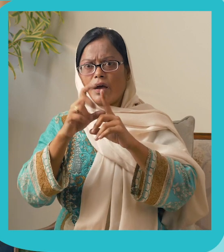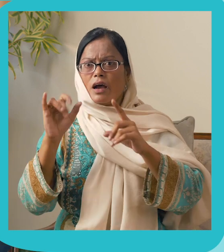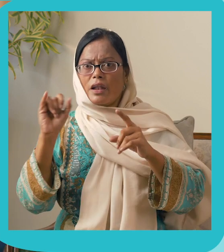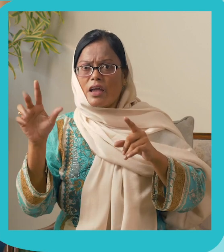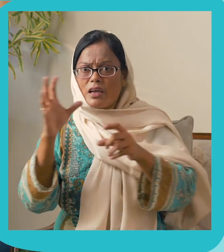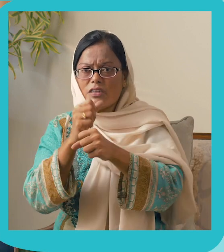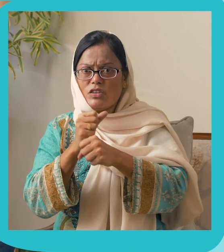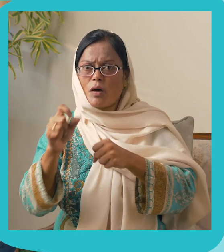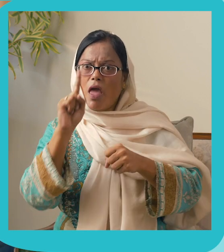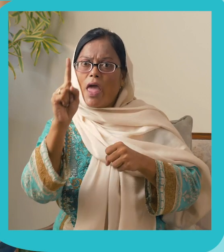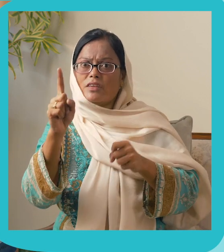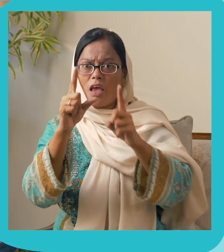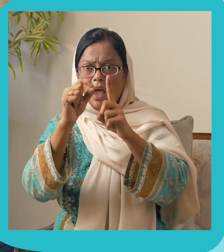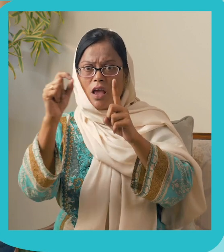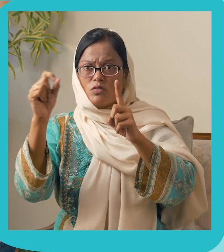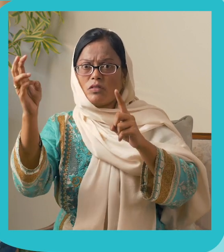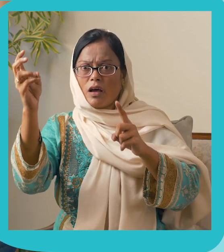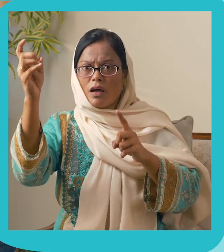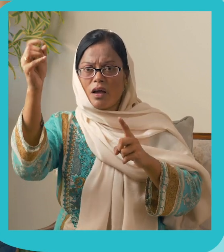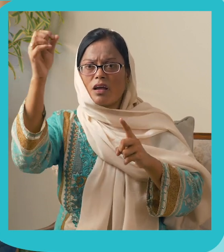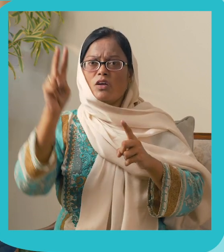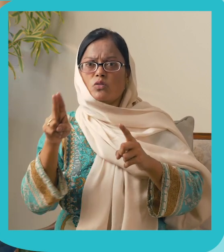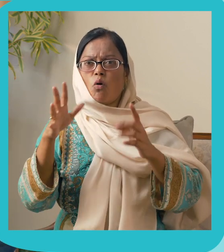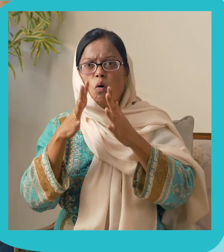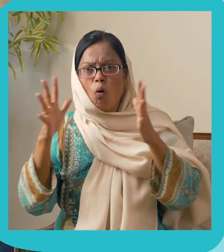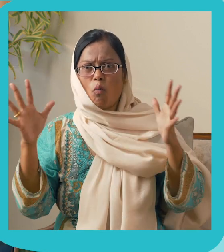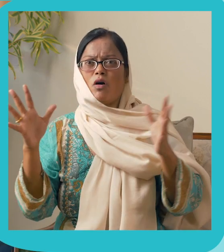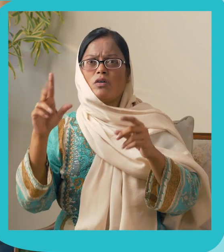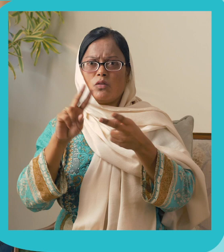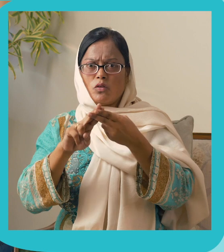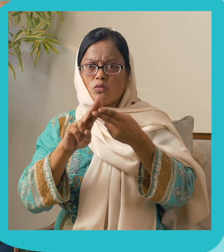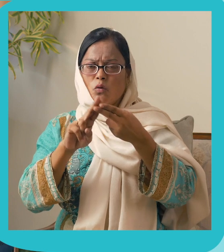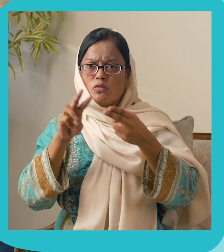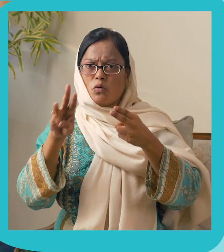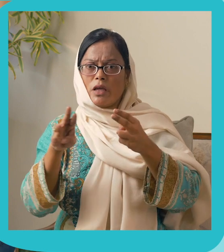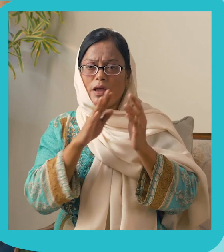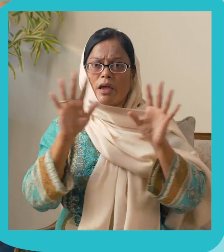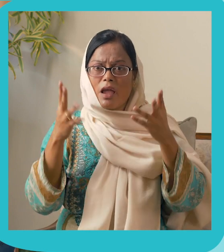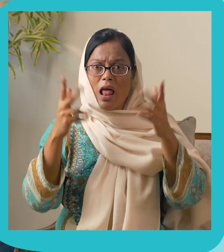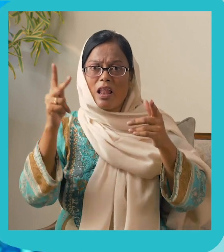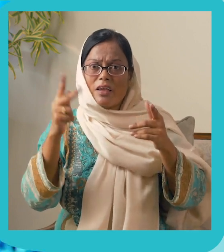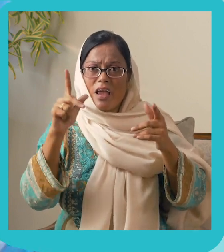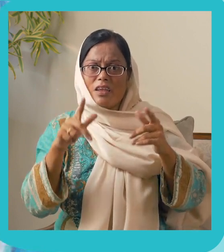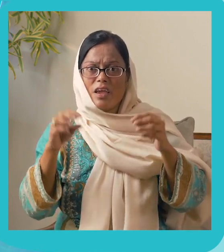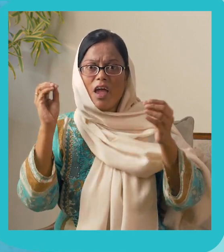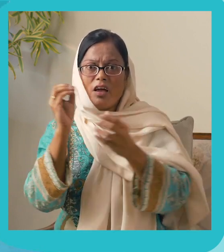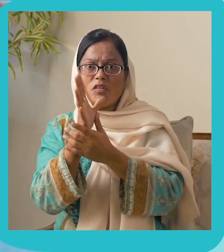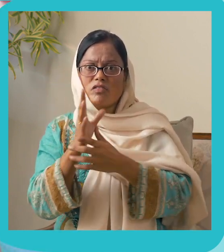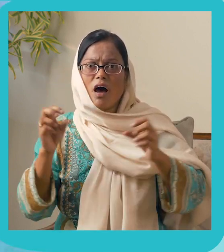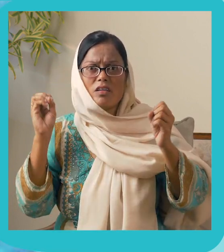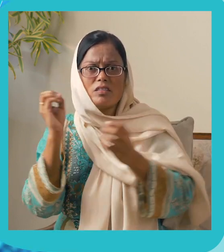Danga the dugong counted from 1 to 100 as everyone else swam off to hide.